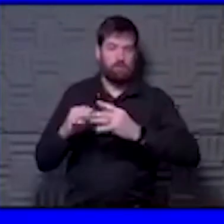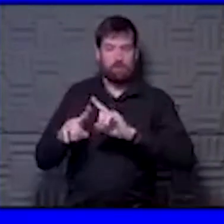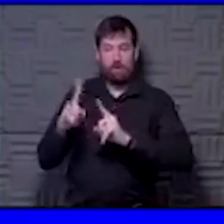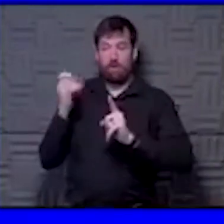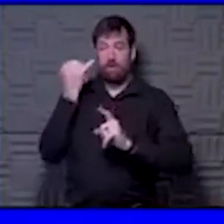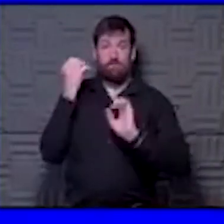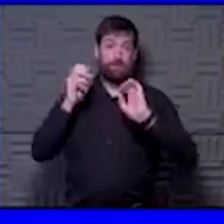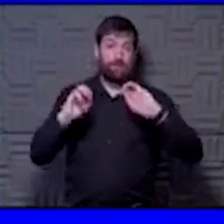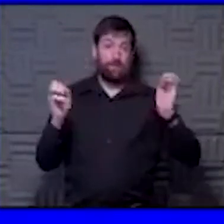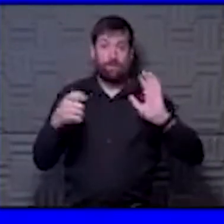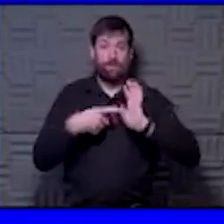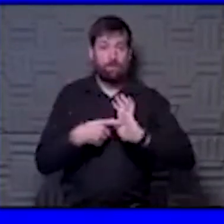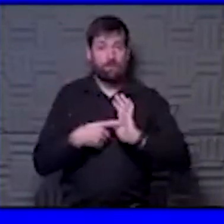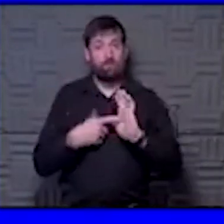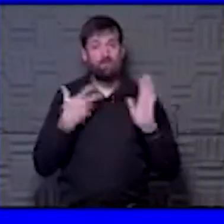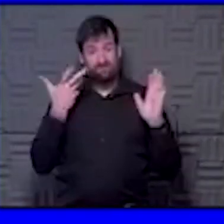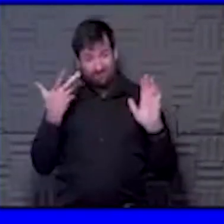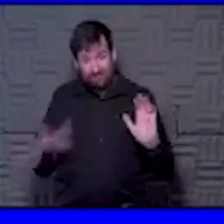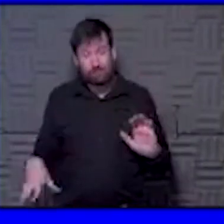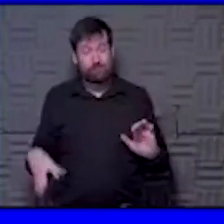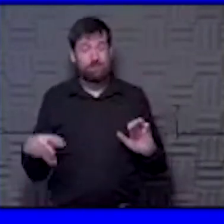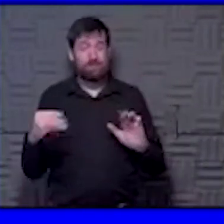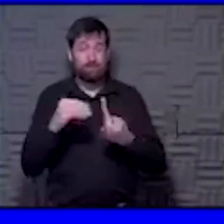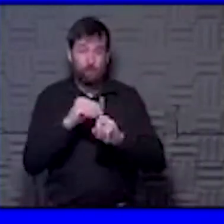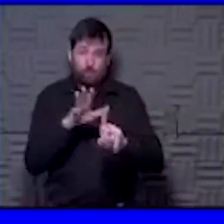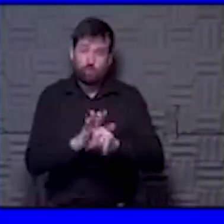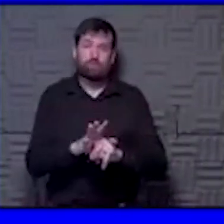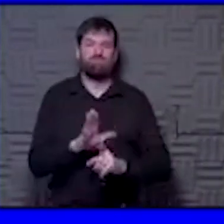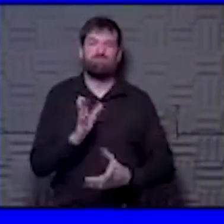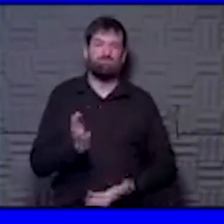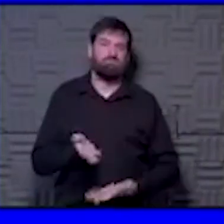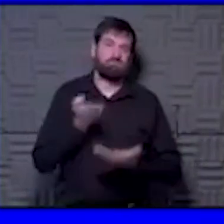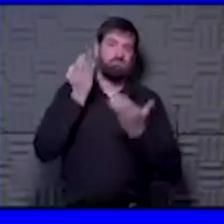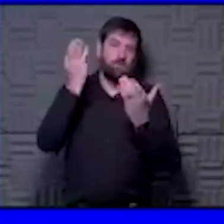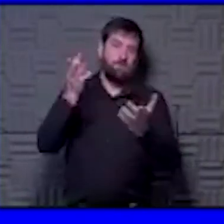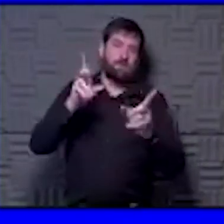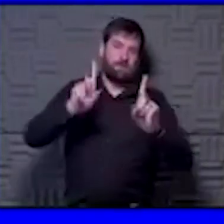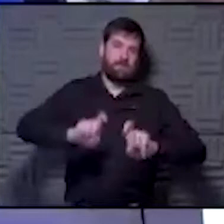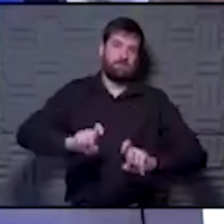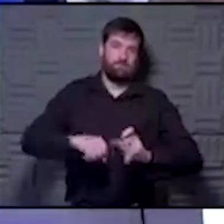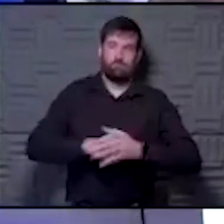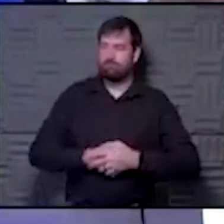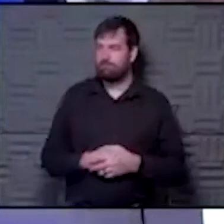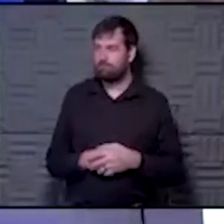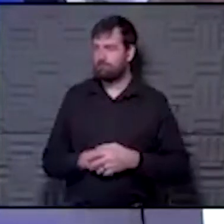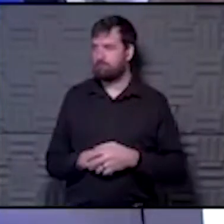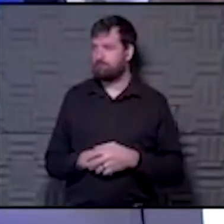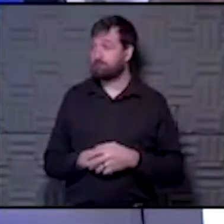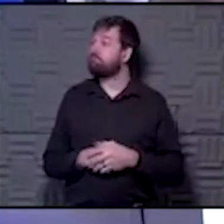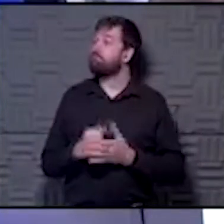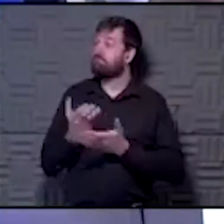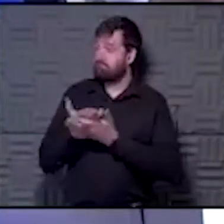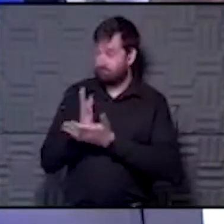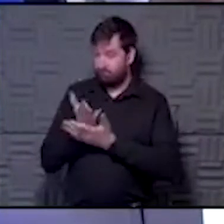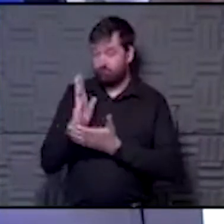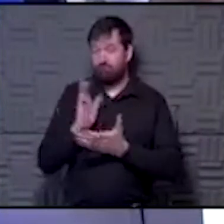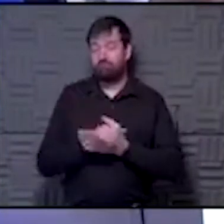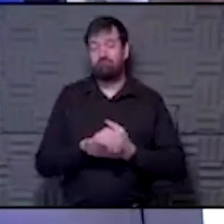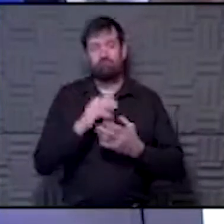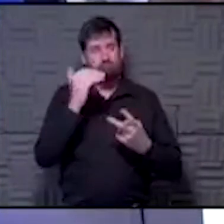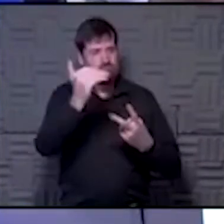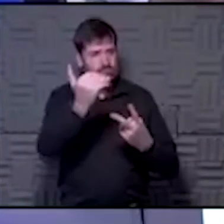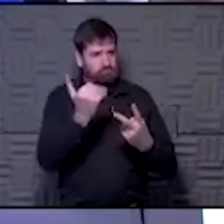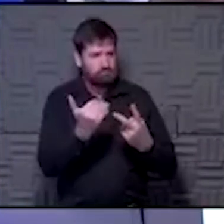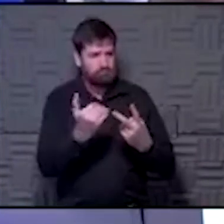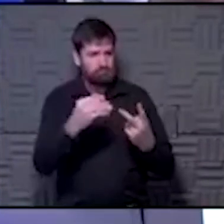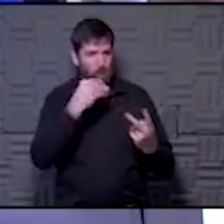you're asymptomatic and have had known exposure, it is recommended that you do go get tested. All right. So the next question I think had to